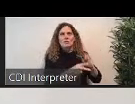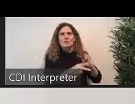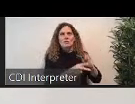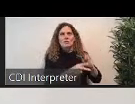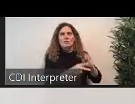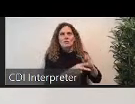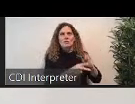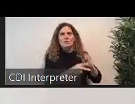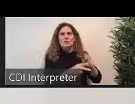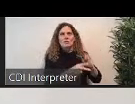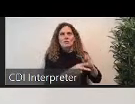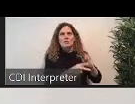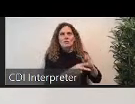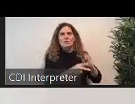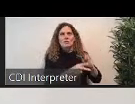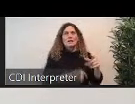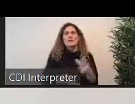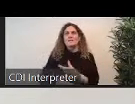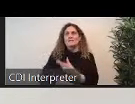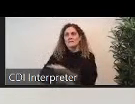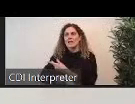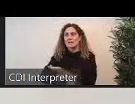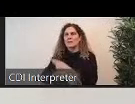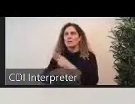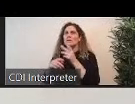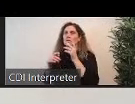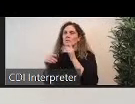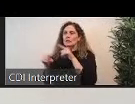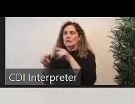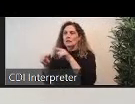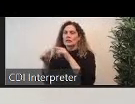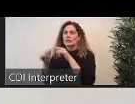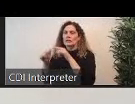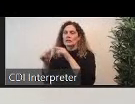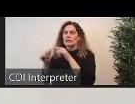get vaccinated as soon as your time is up.